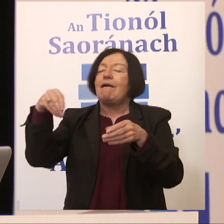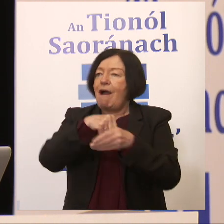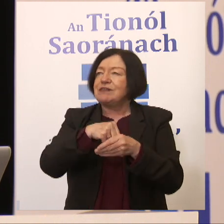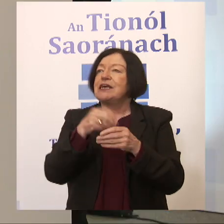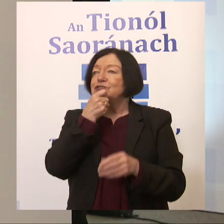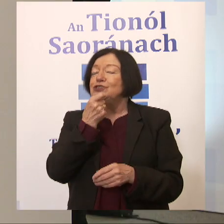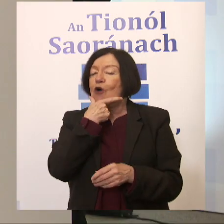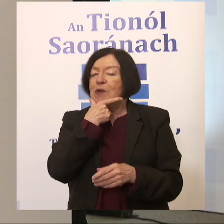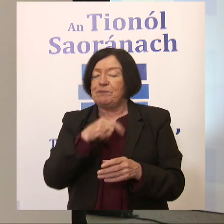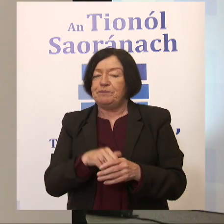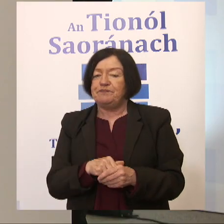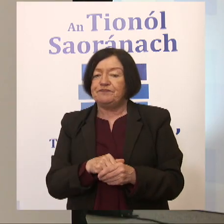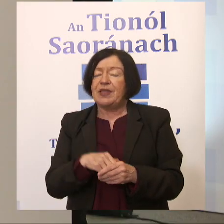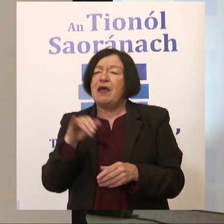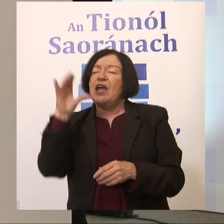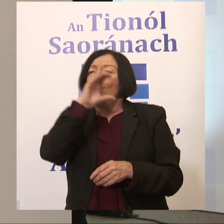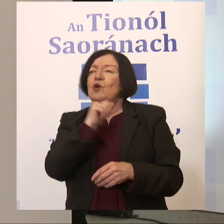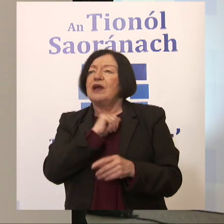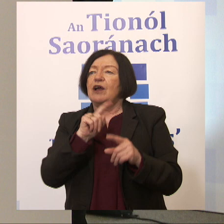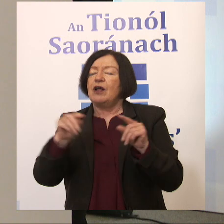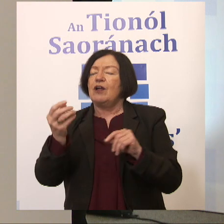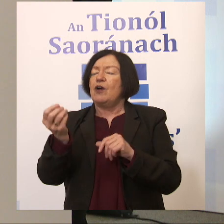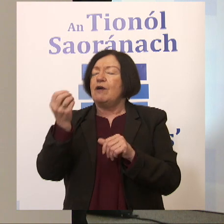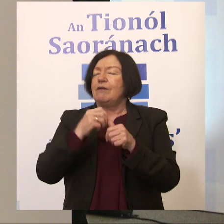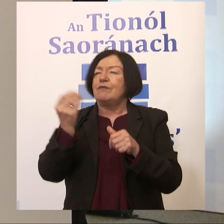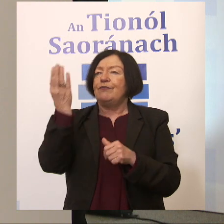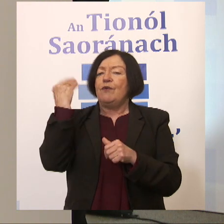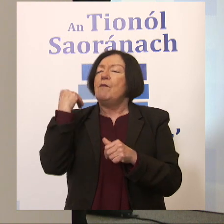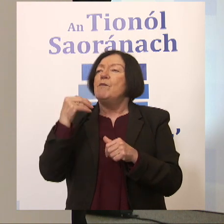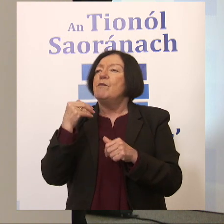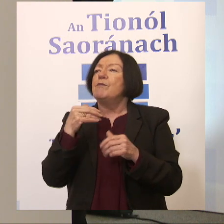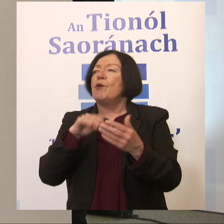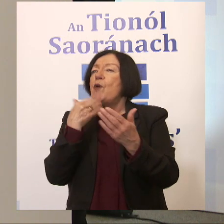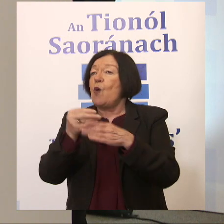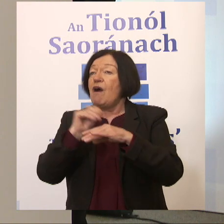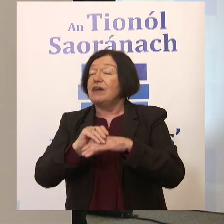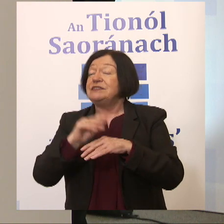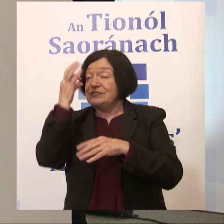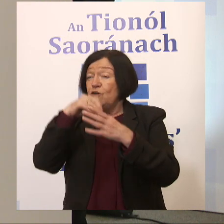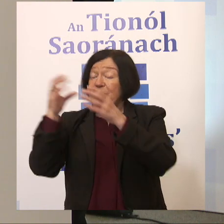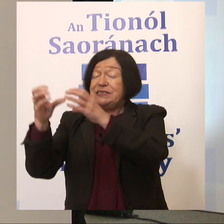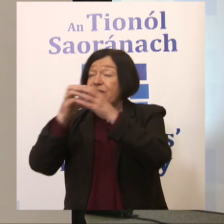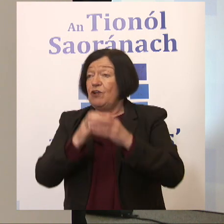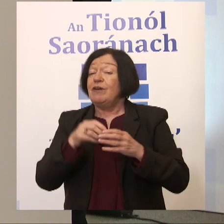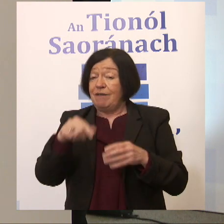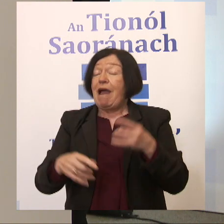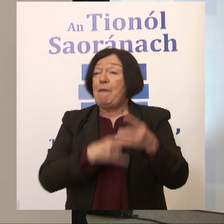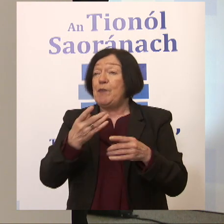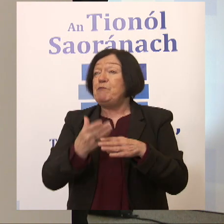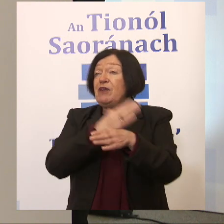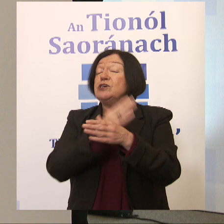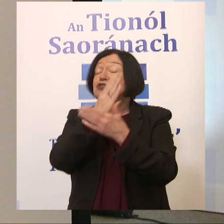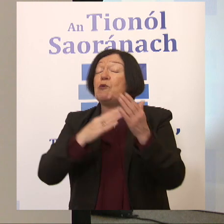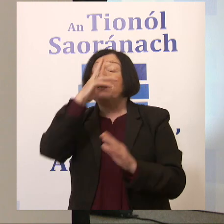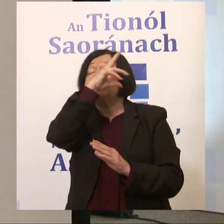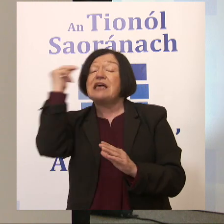Dublin. And maybe looking at some previous proposals on devolution, because we have been here before, some examples